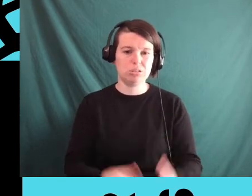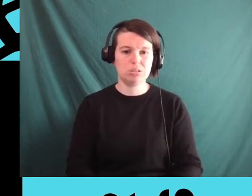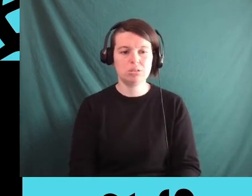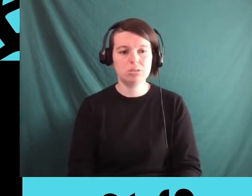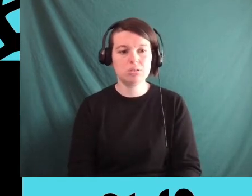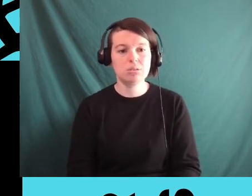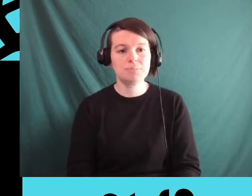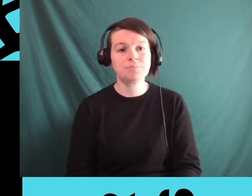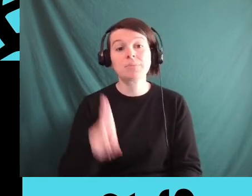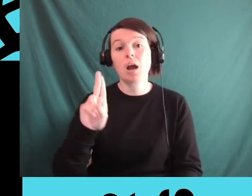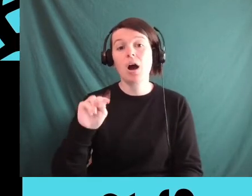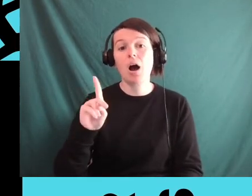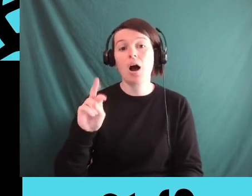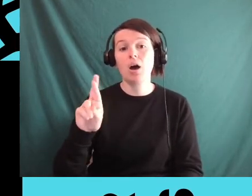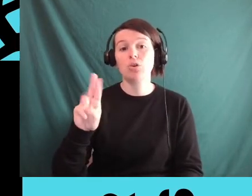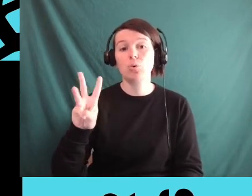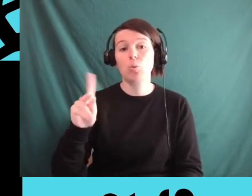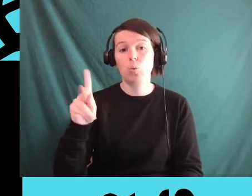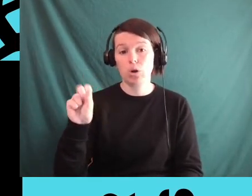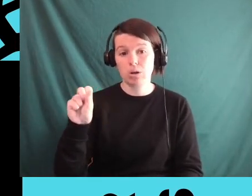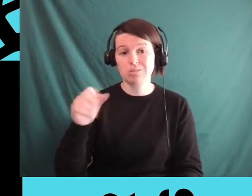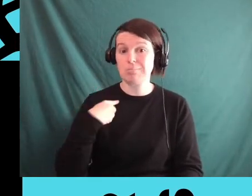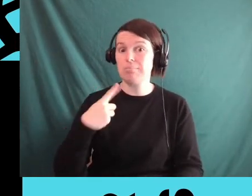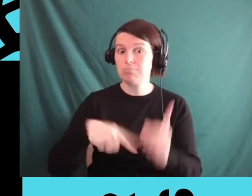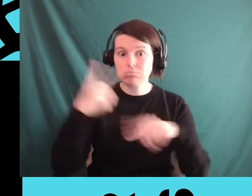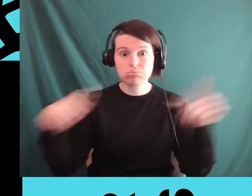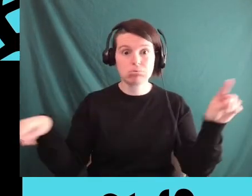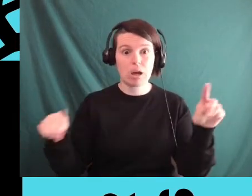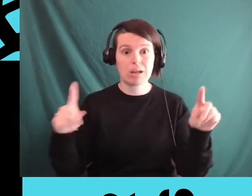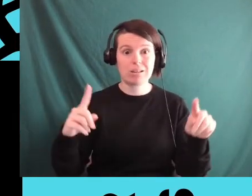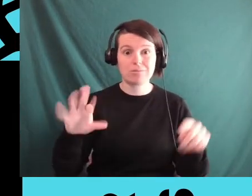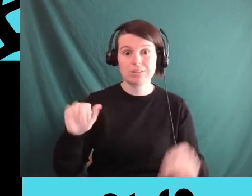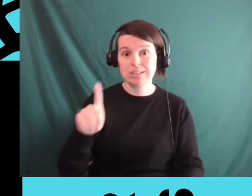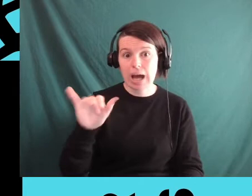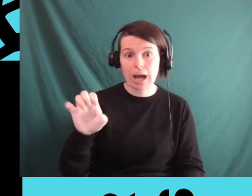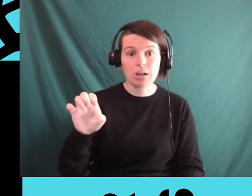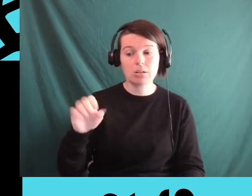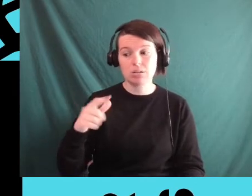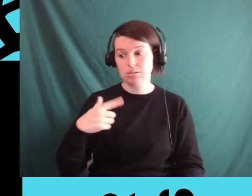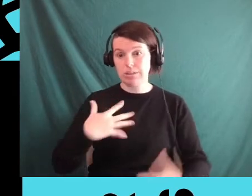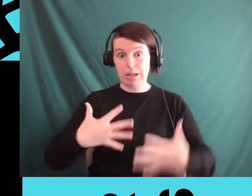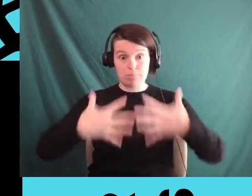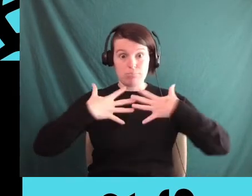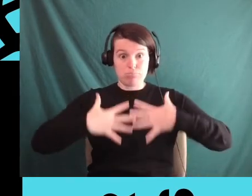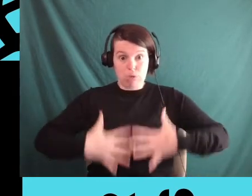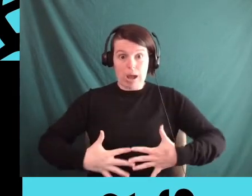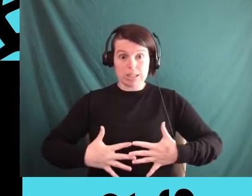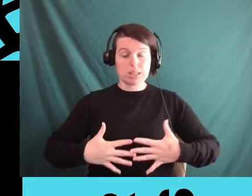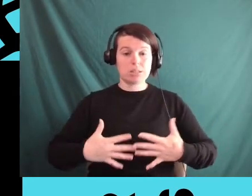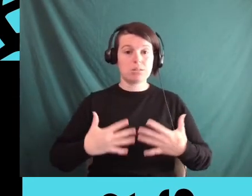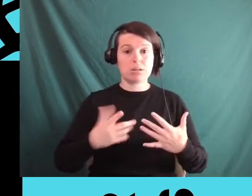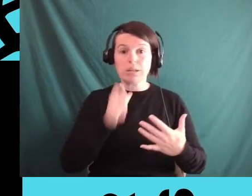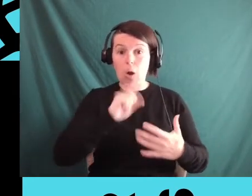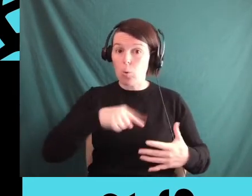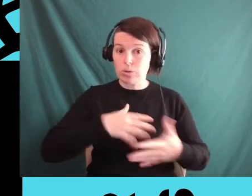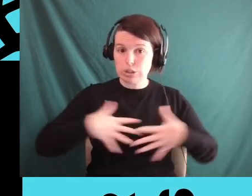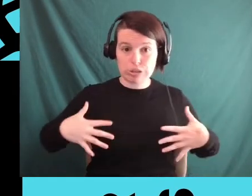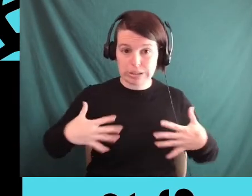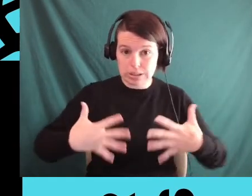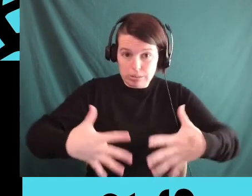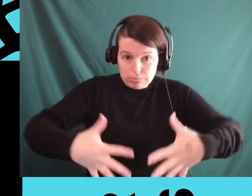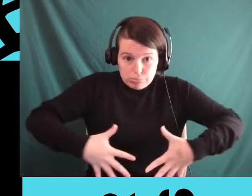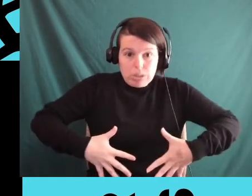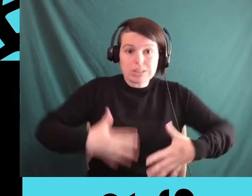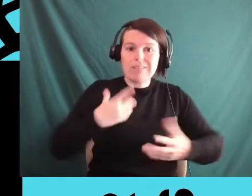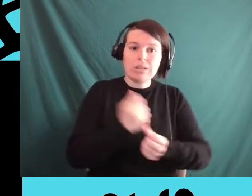Underworks does have many styles that either compress the entire front of your binder, not just the chest. So this could be